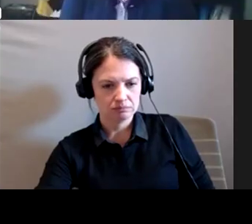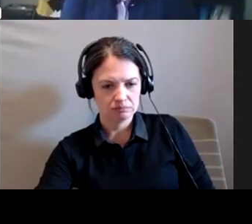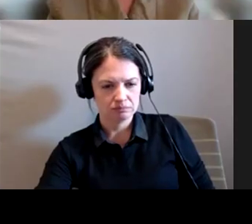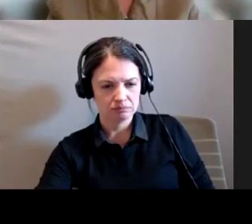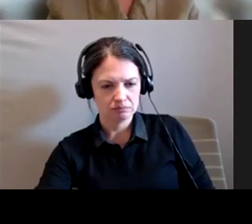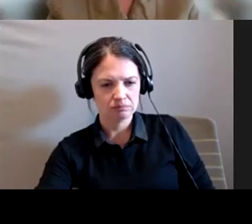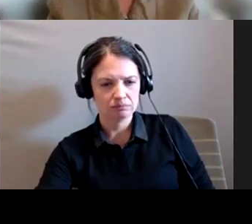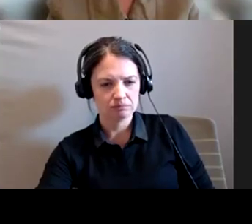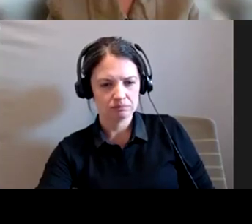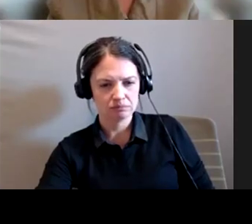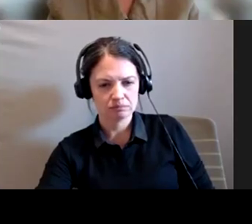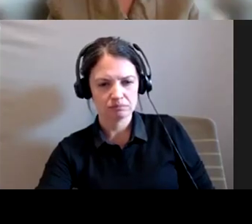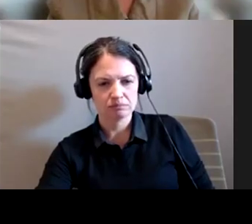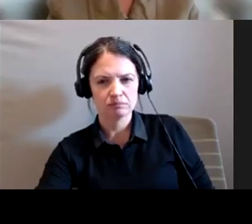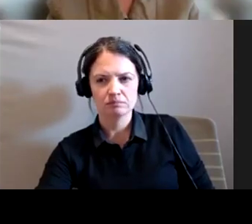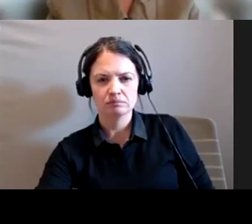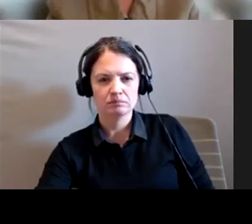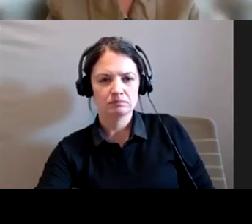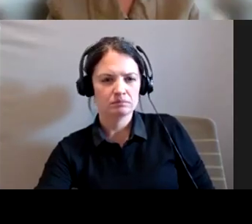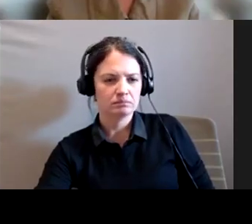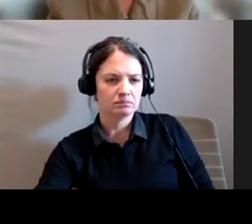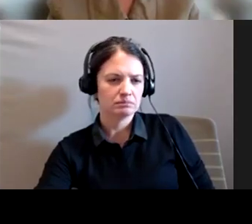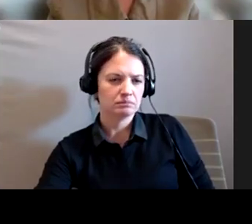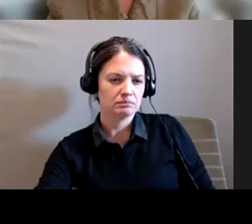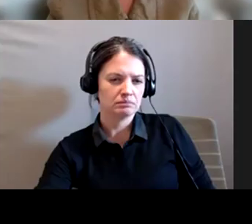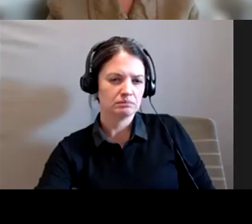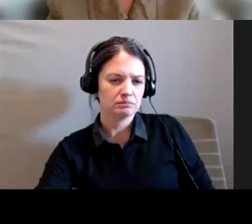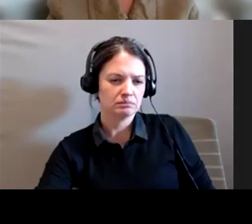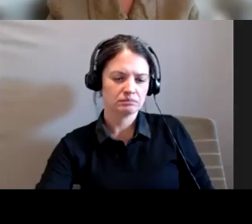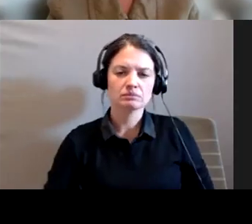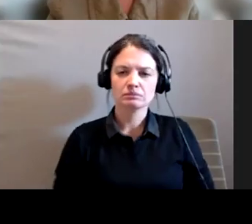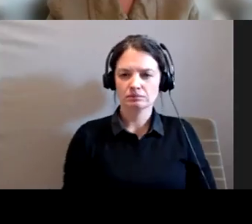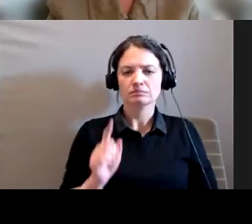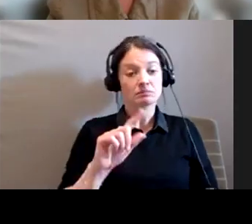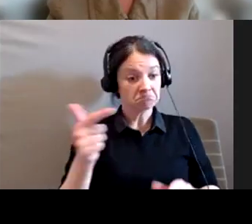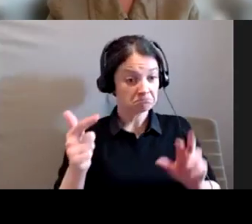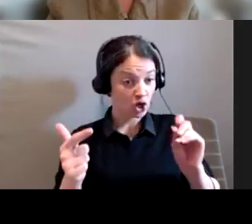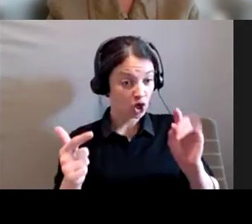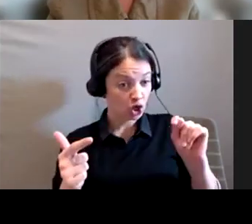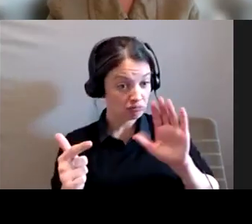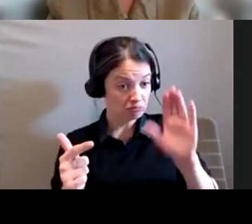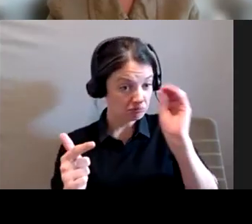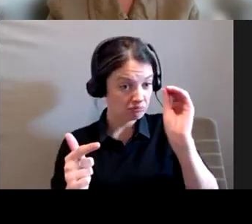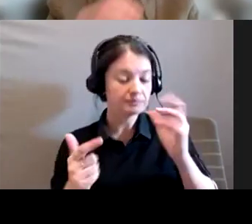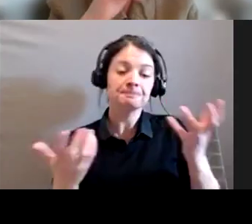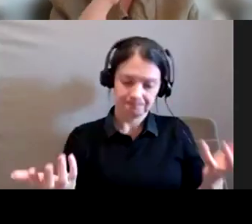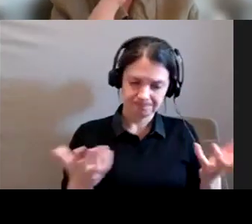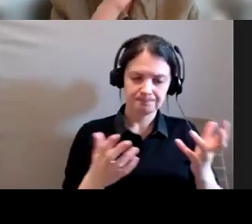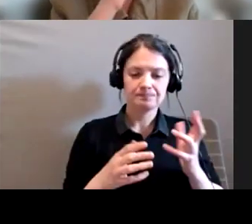with Bonnie and just say, like, coercive control, it captures one specific